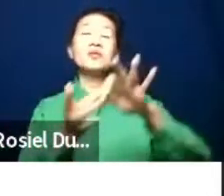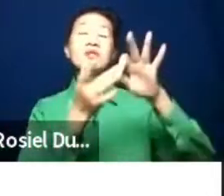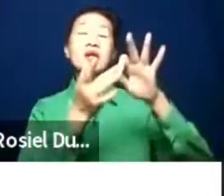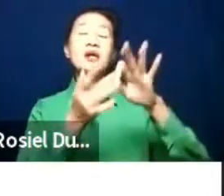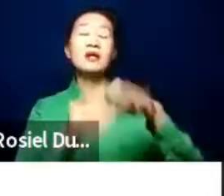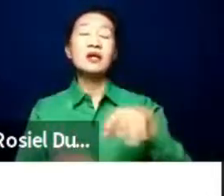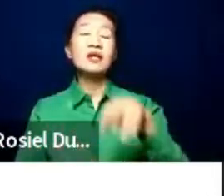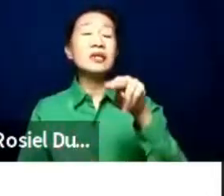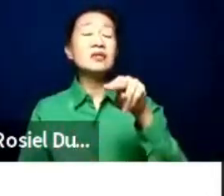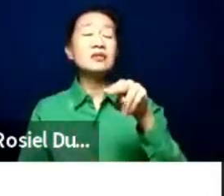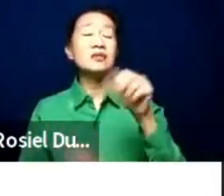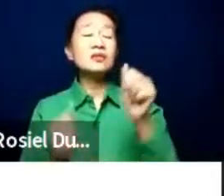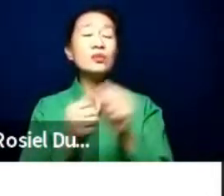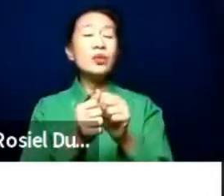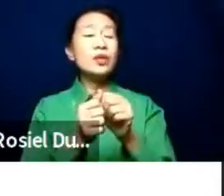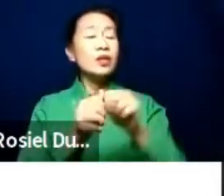with disabilities,